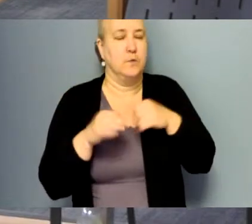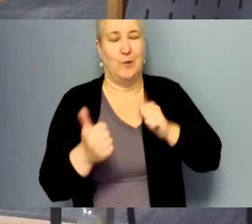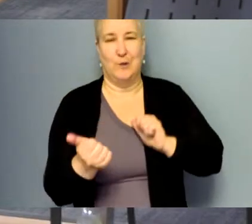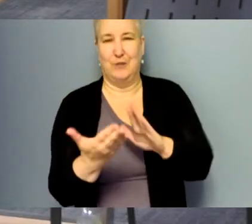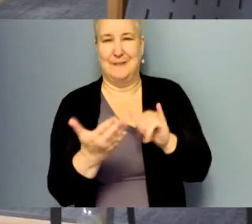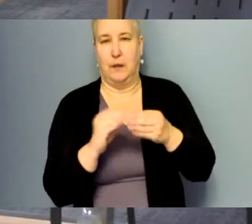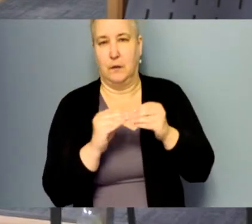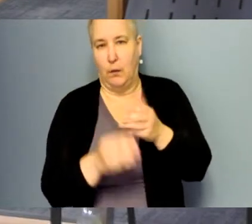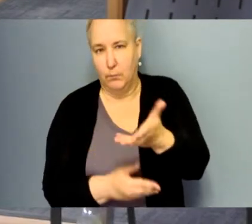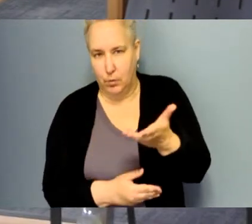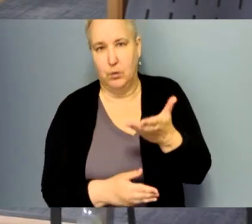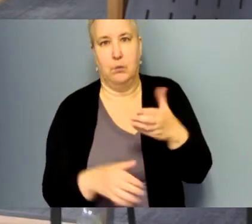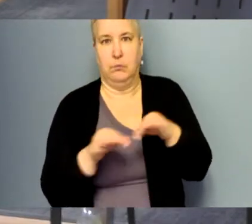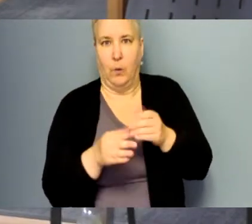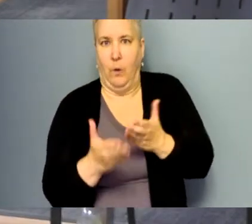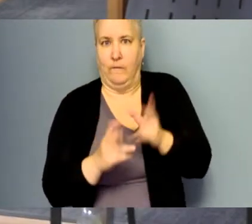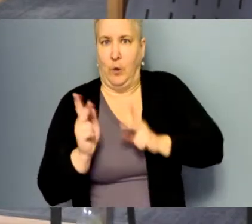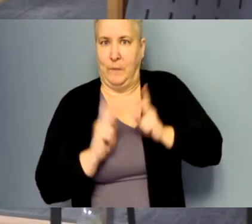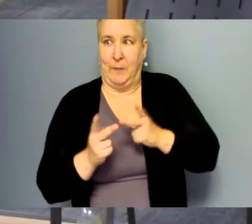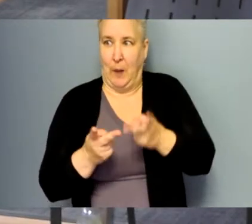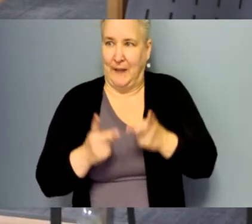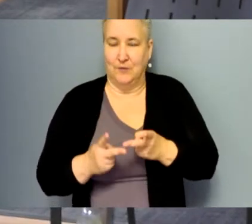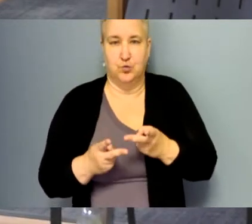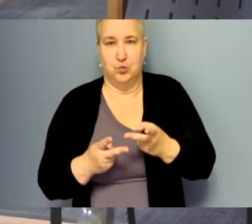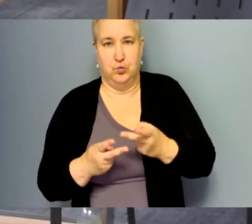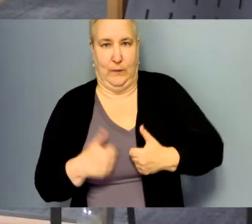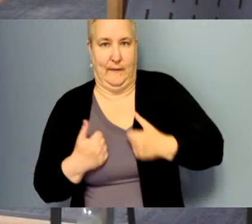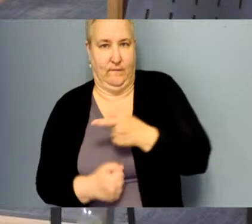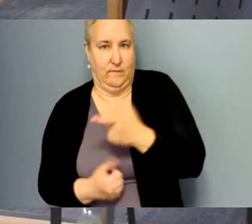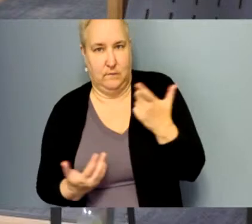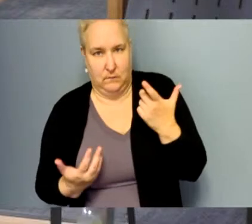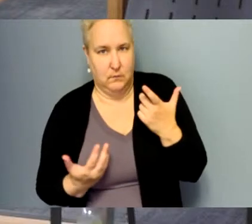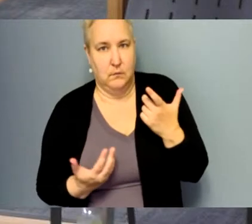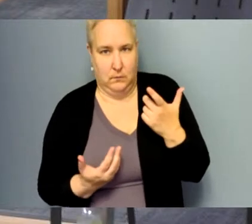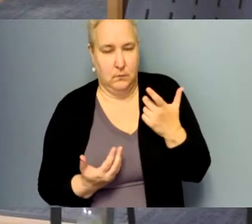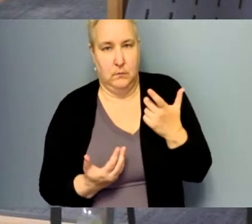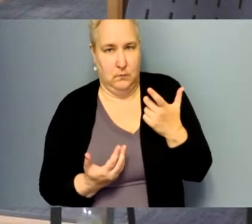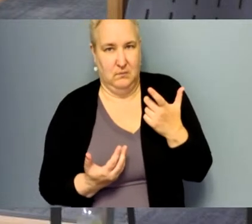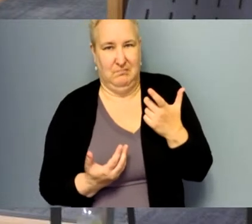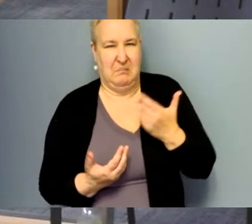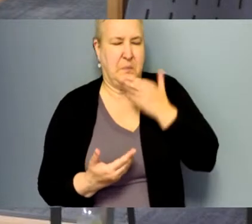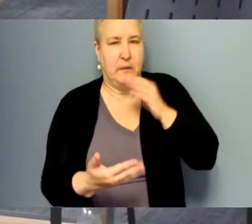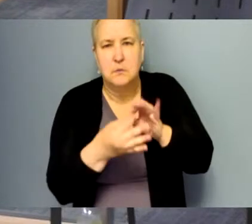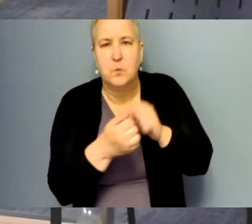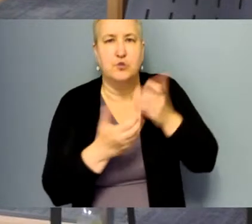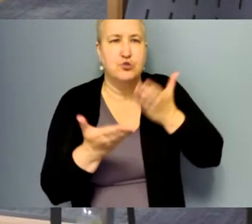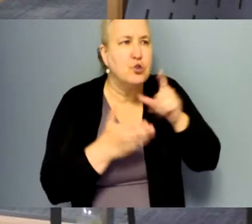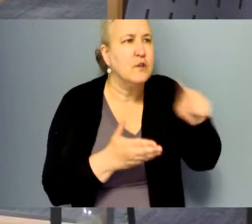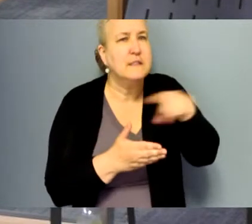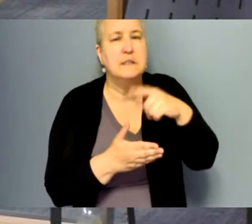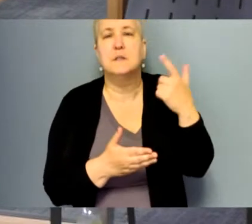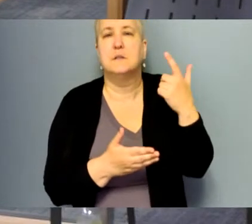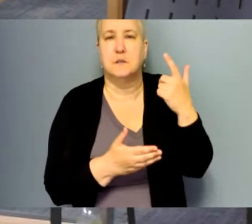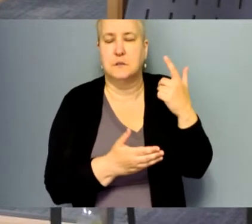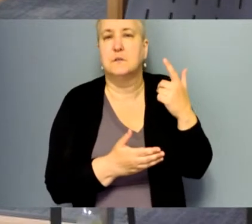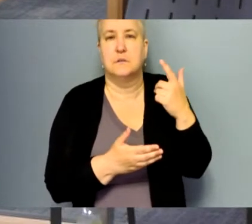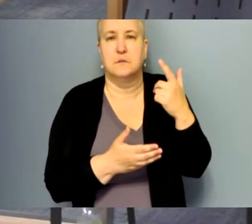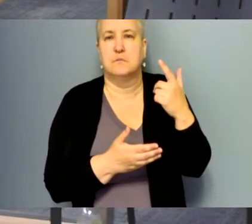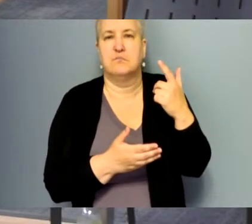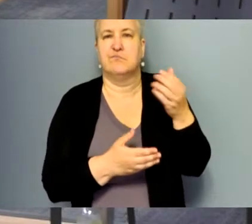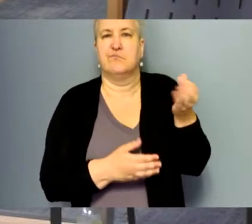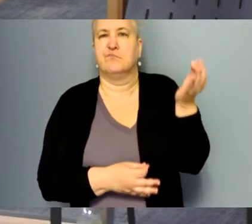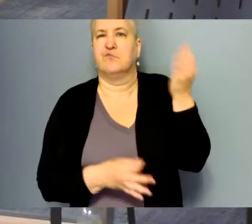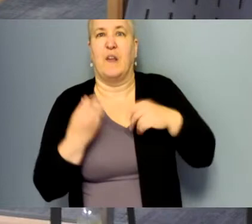that by offering people a place to go that, you know, is a better connection to services than if they are just in